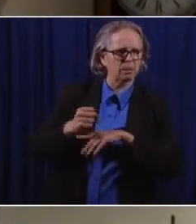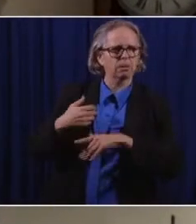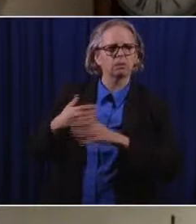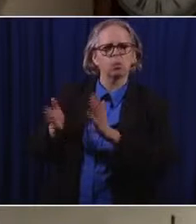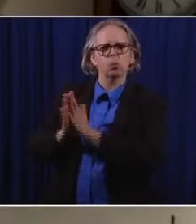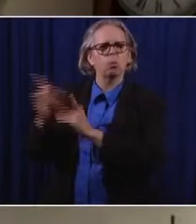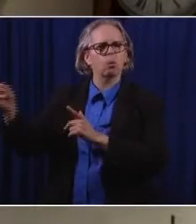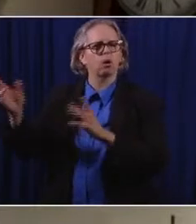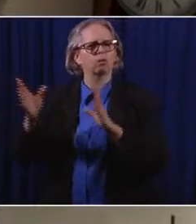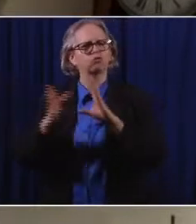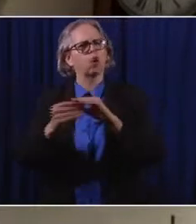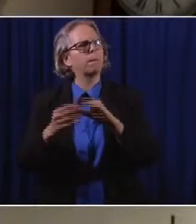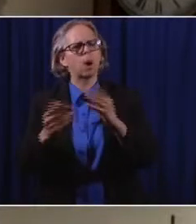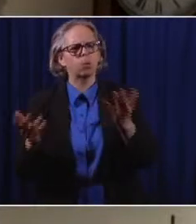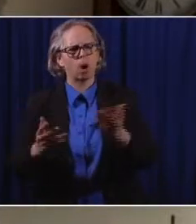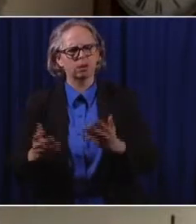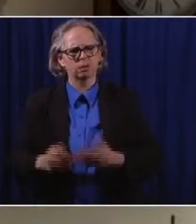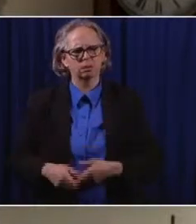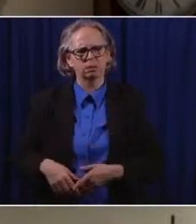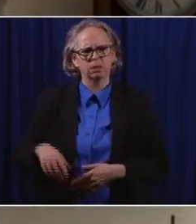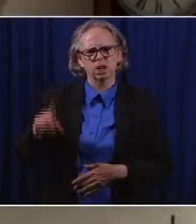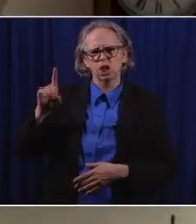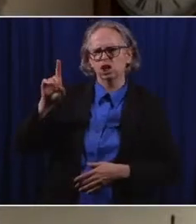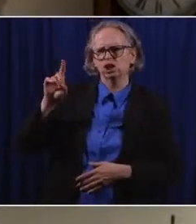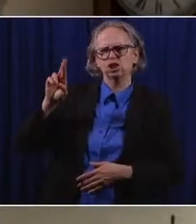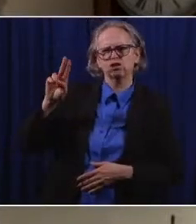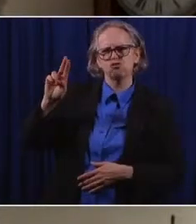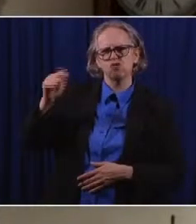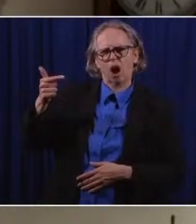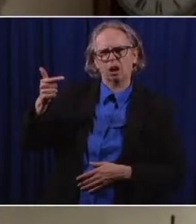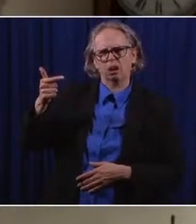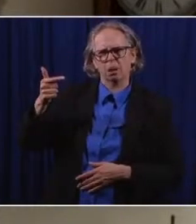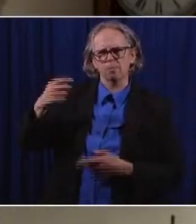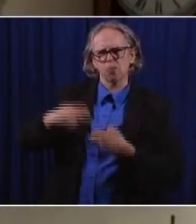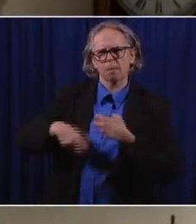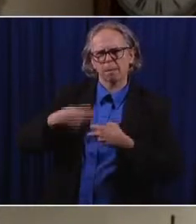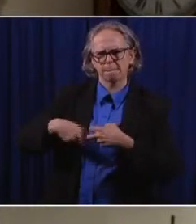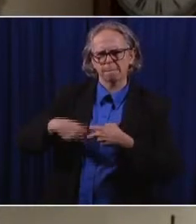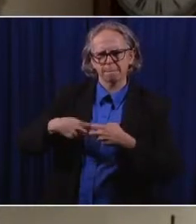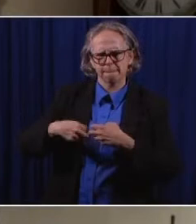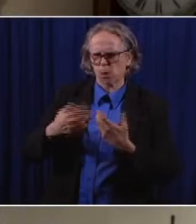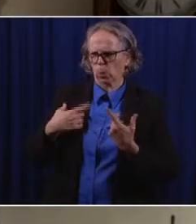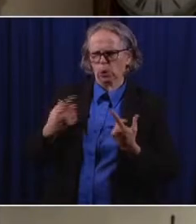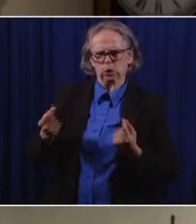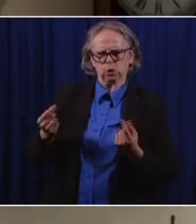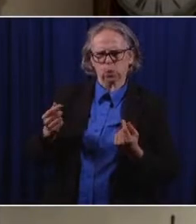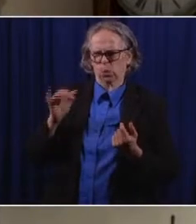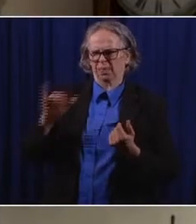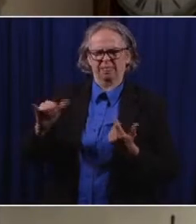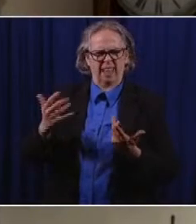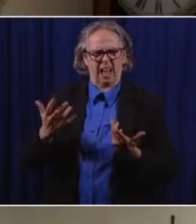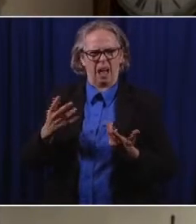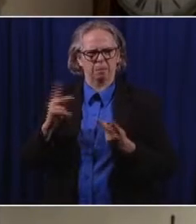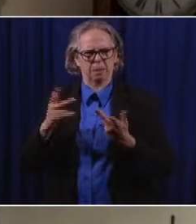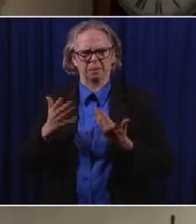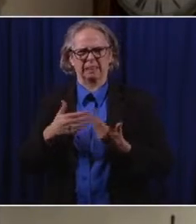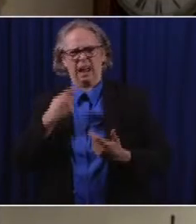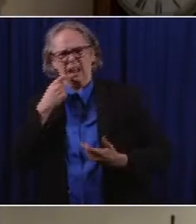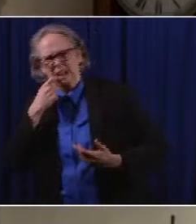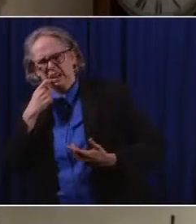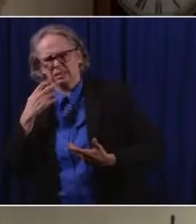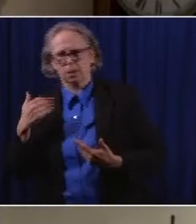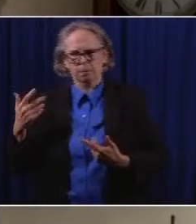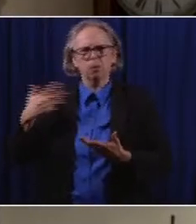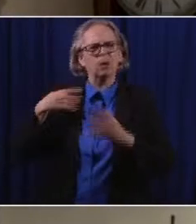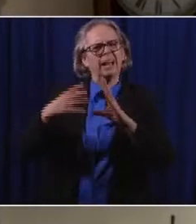drugs and how we are trying to deal with that. We've talked about that in the past, but we